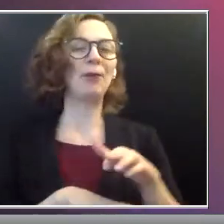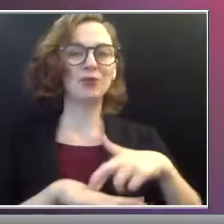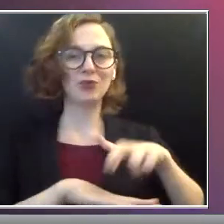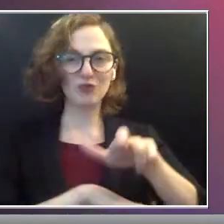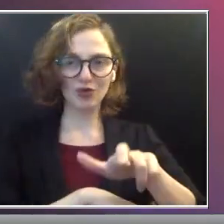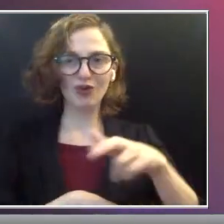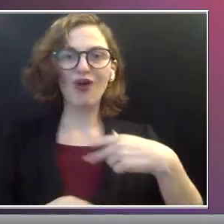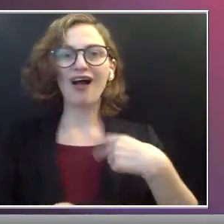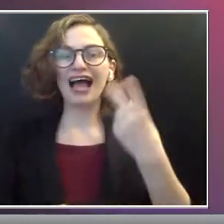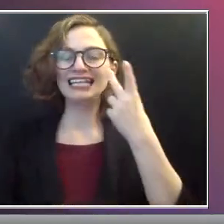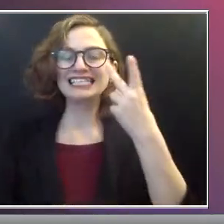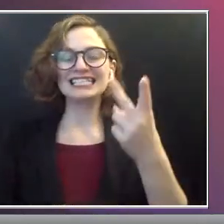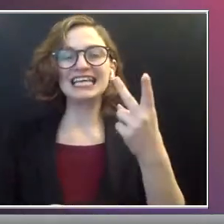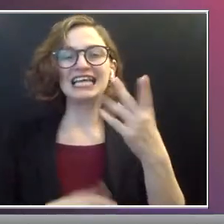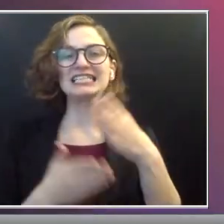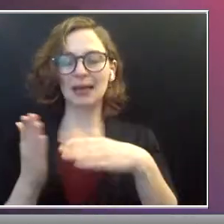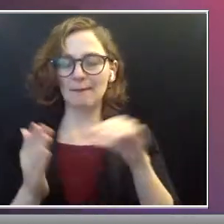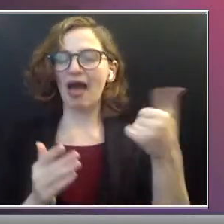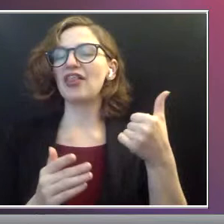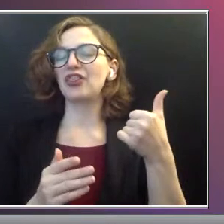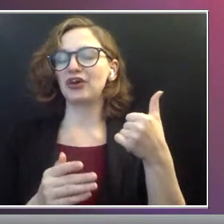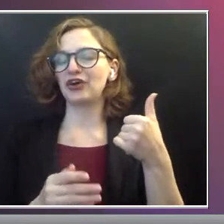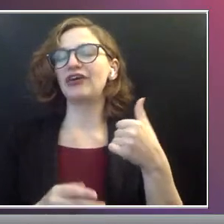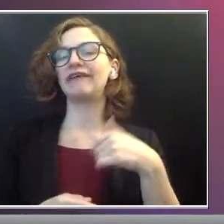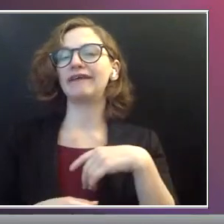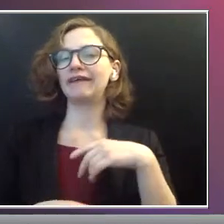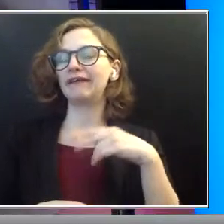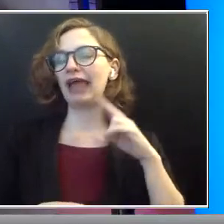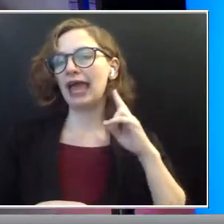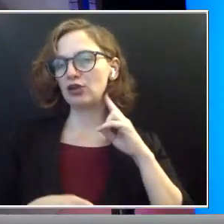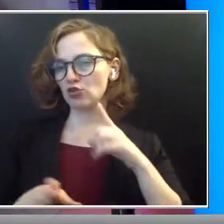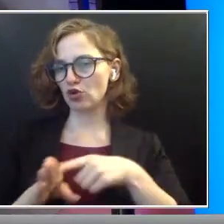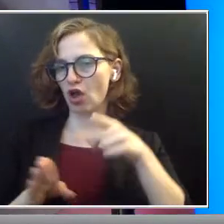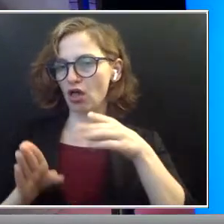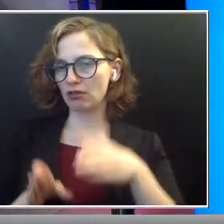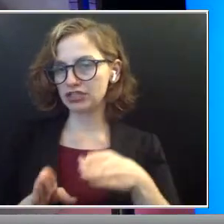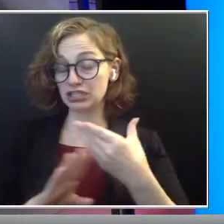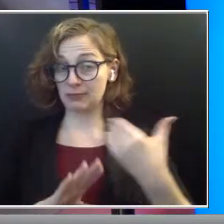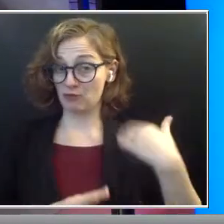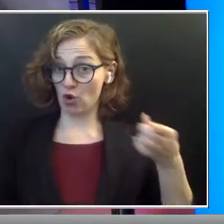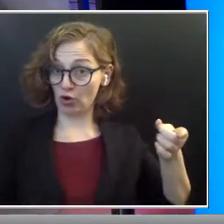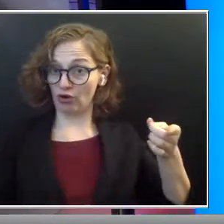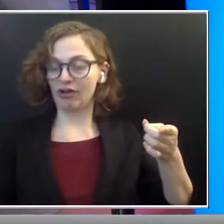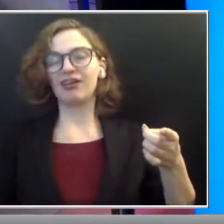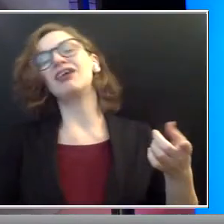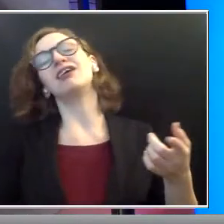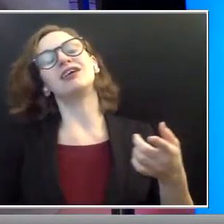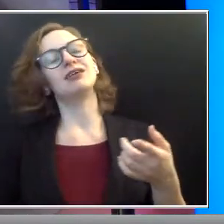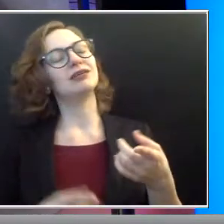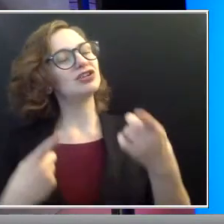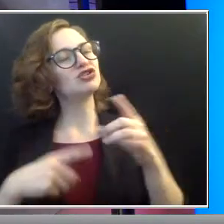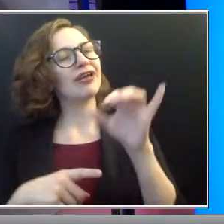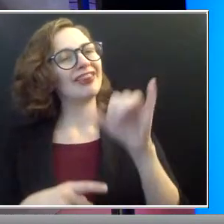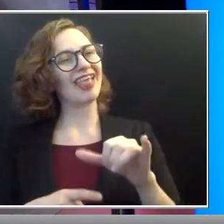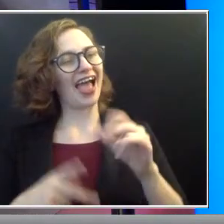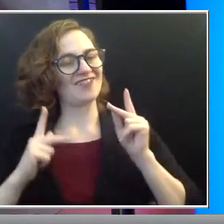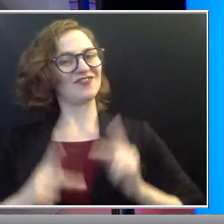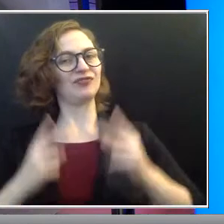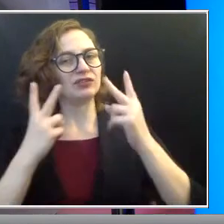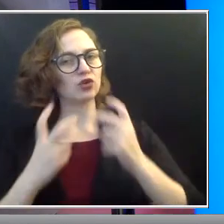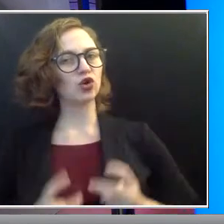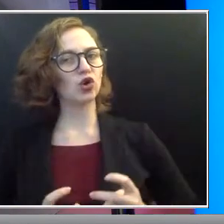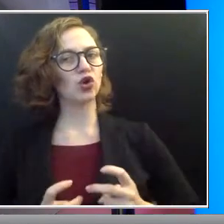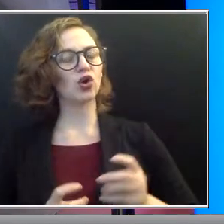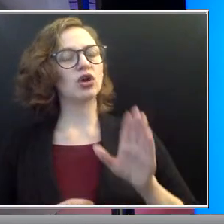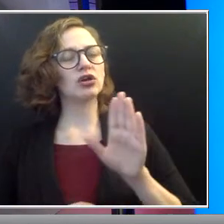or endocrinologists. Yeah, but during that physical, your doctor knew what you had described was probably